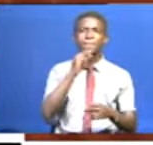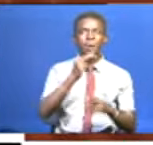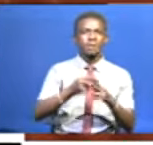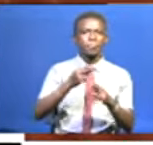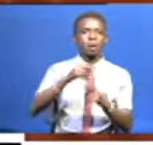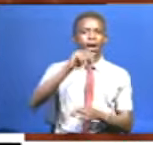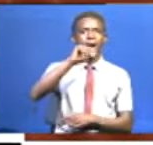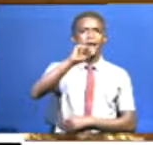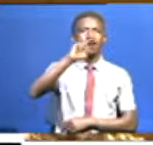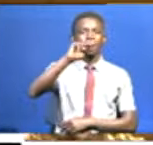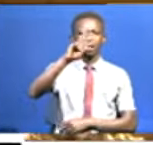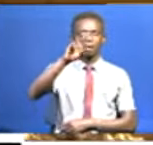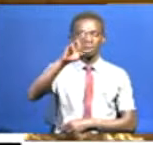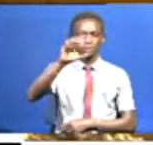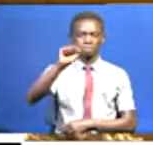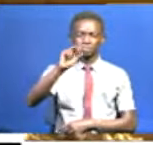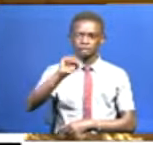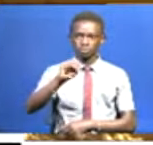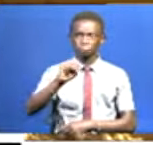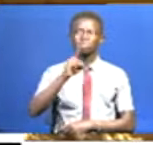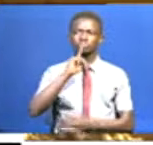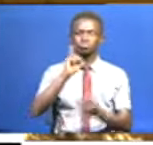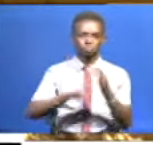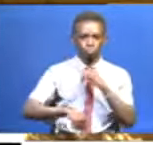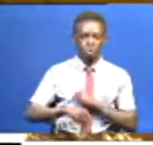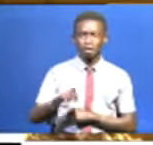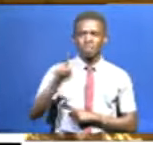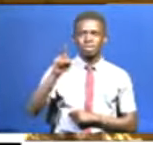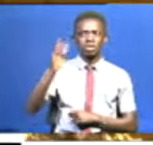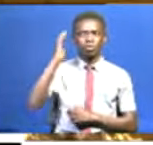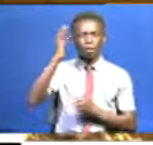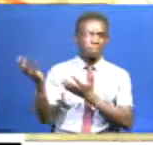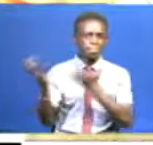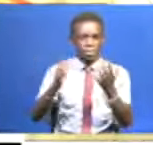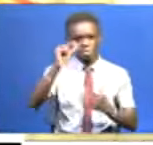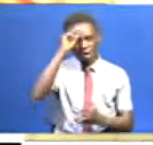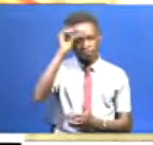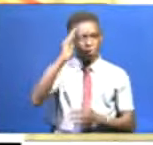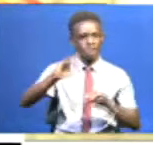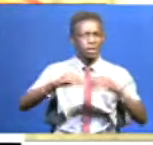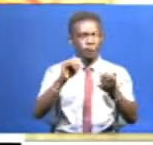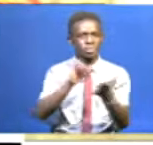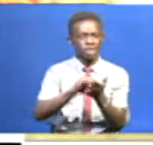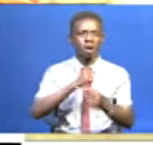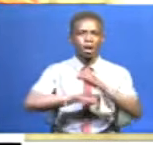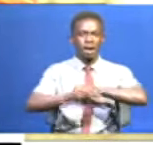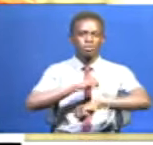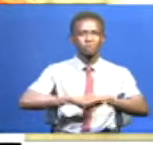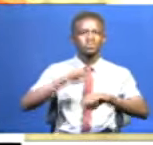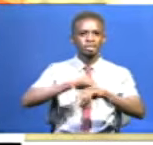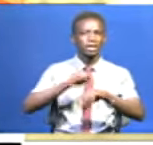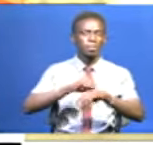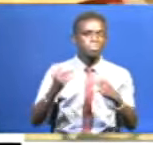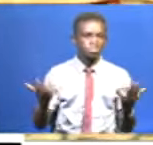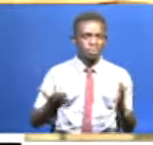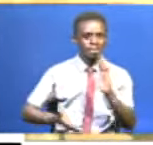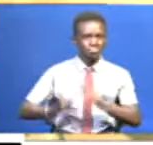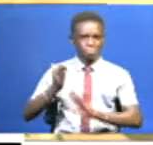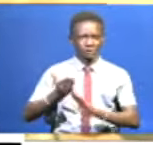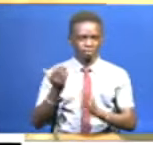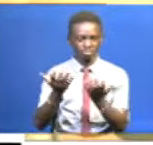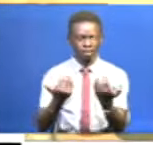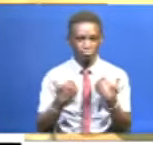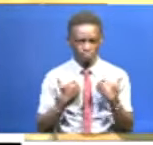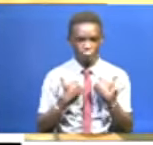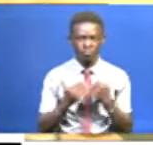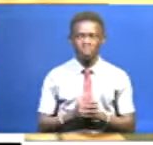mpango huo utaboresha uwezo wa taasisi za serikali kutoa huduma hizo wakati wa dharura. Kaunti zitakazonufaika na mpango huo ni